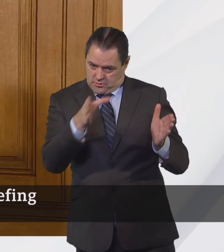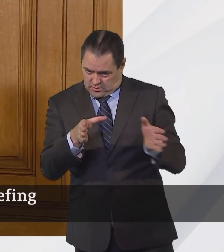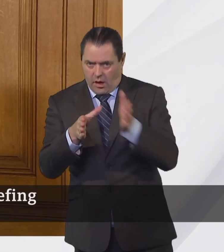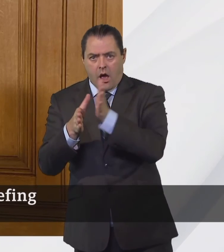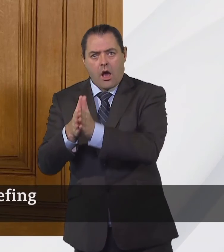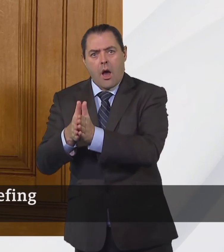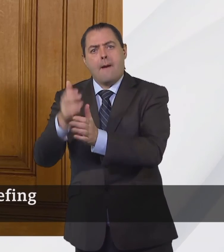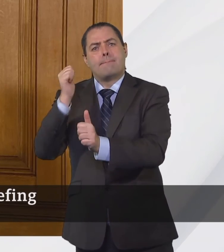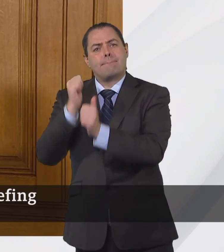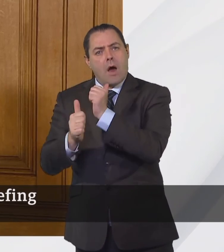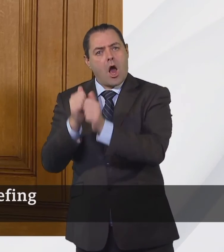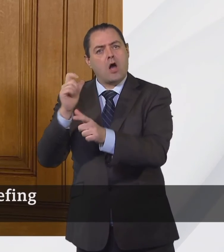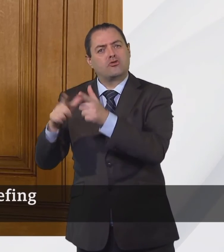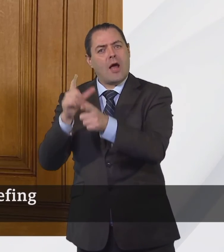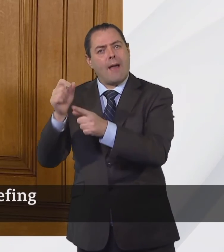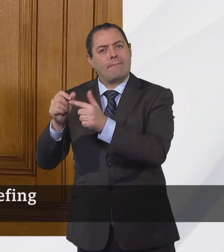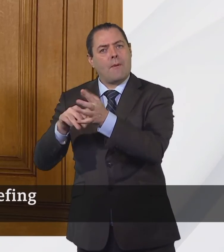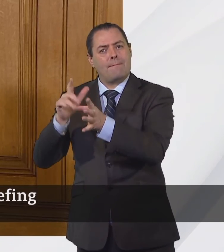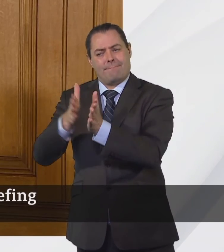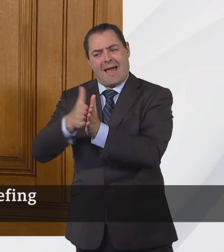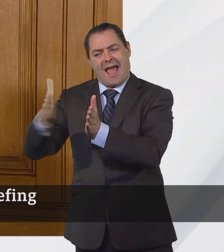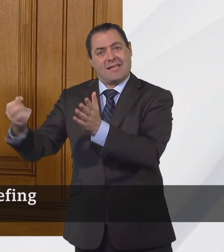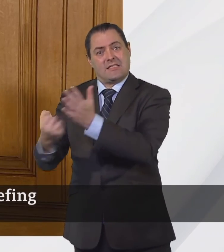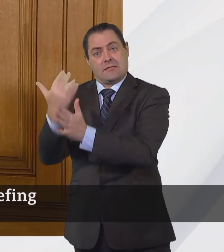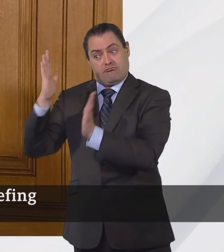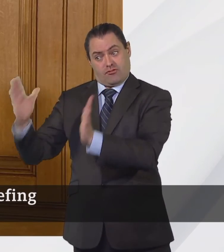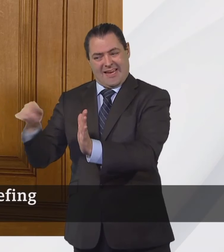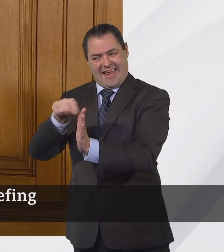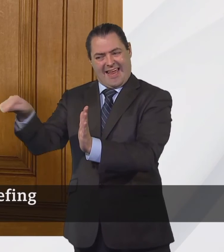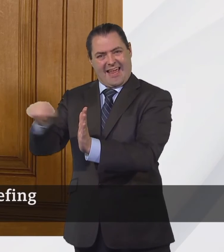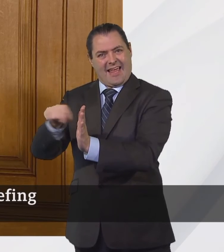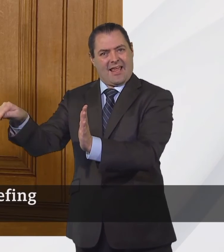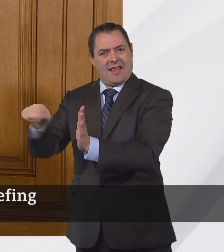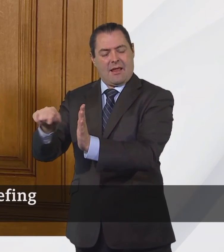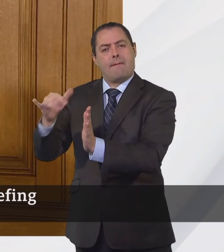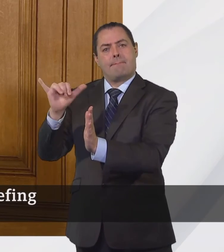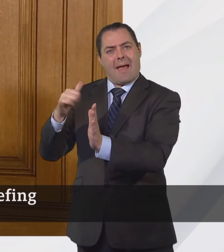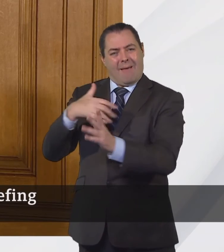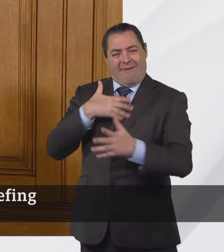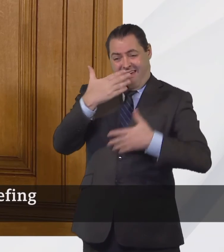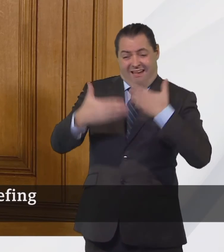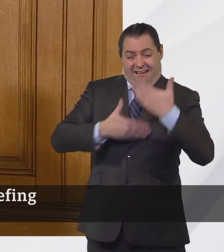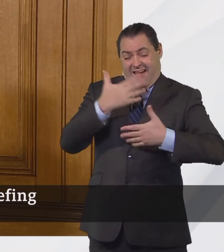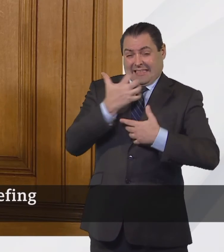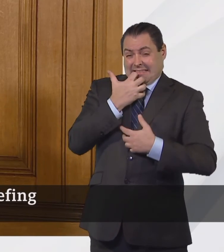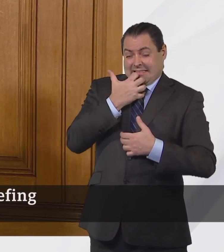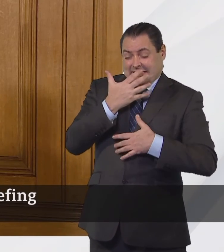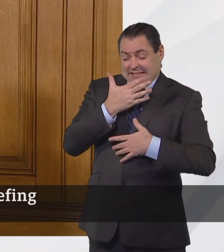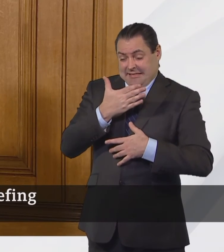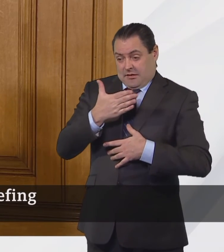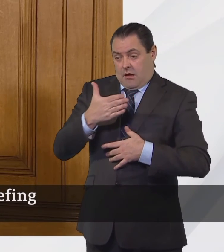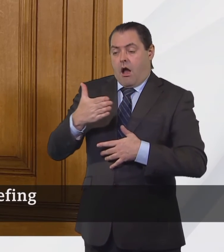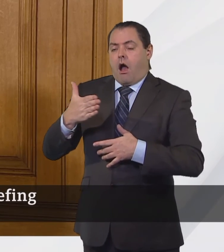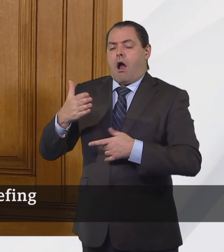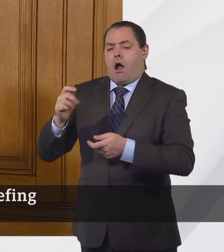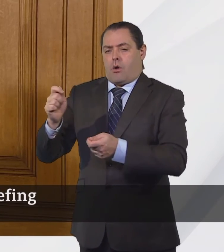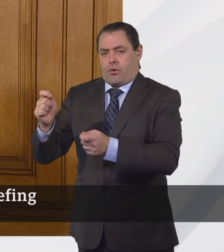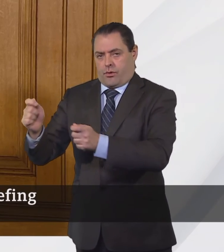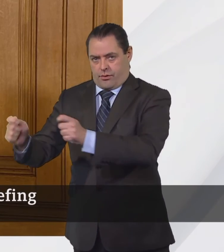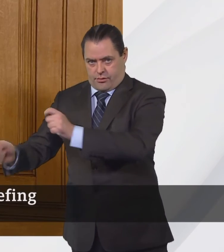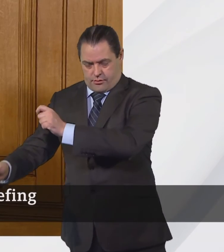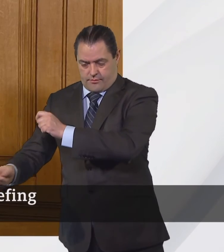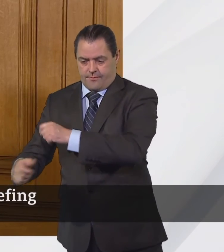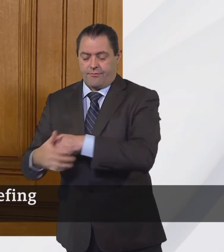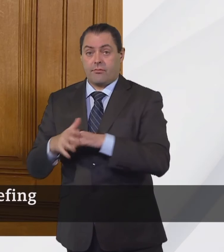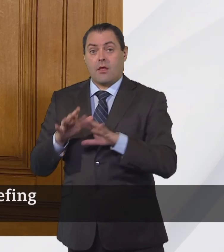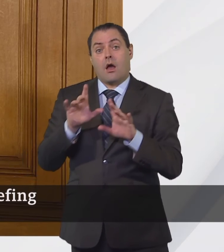protection. And on the mass testing side, testing is important, but of course it only matters if people isolate as